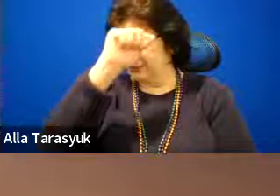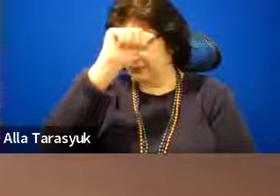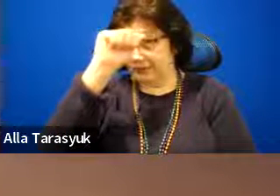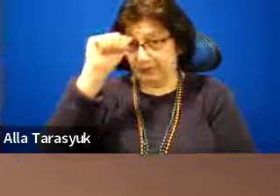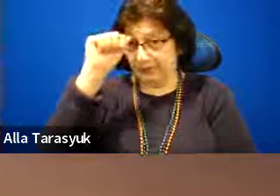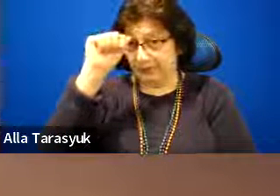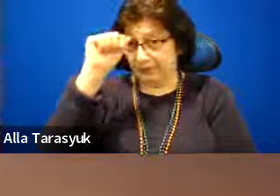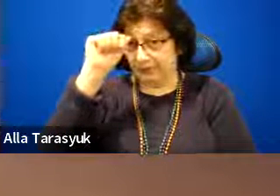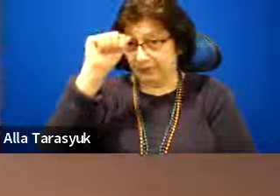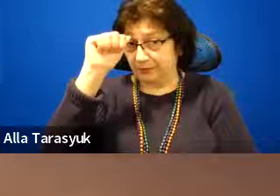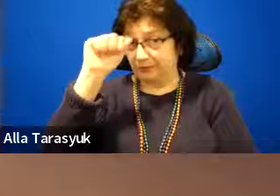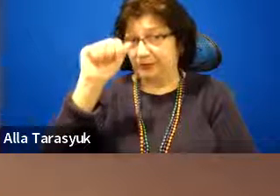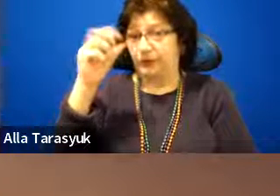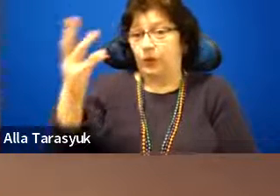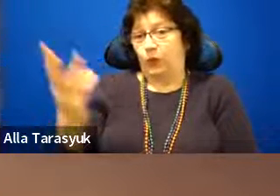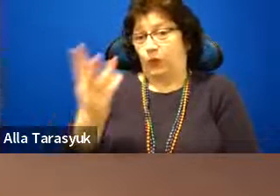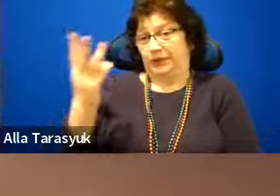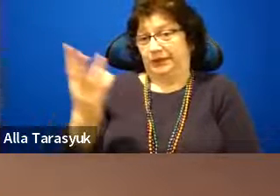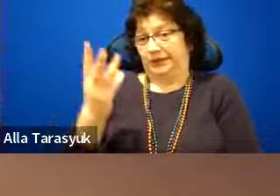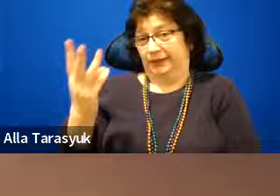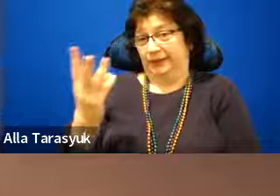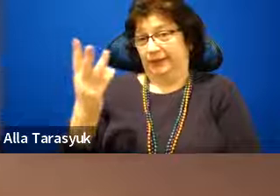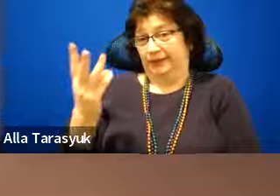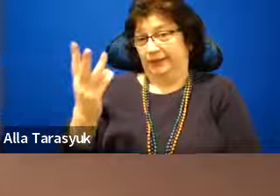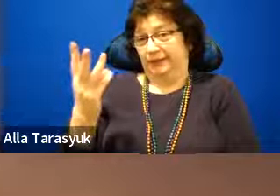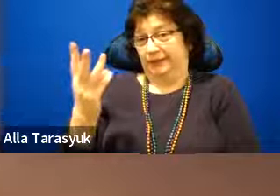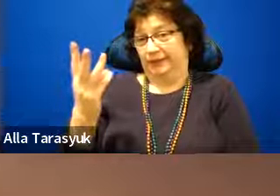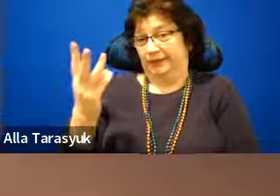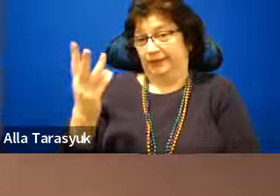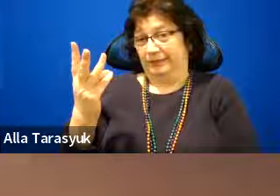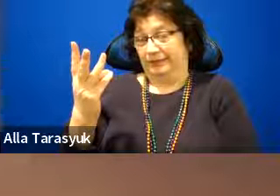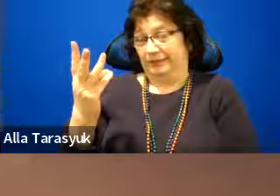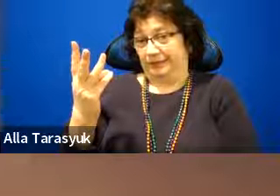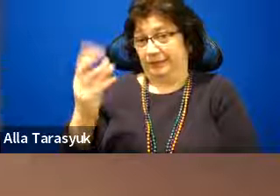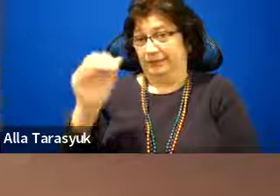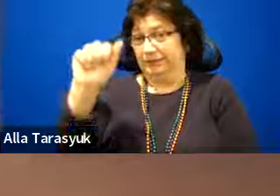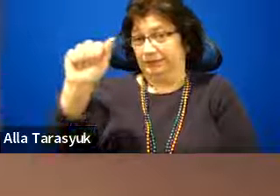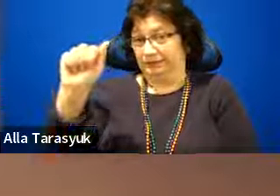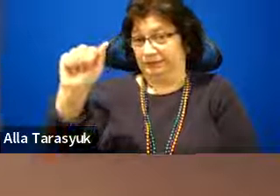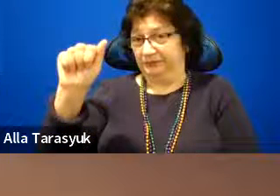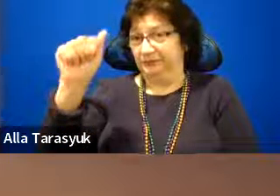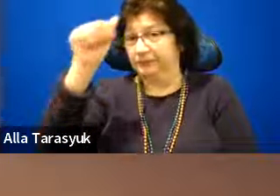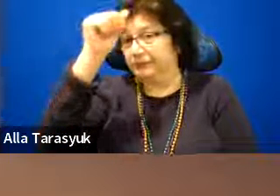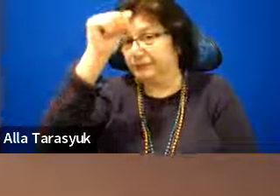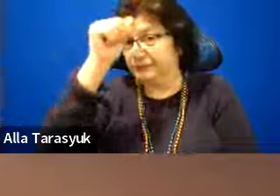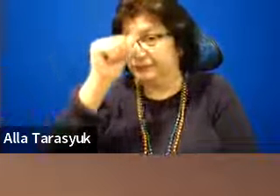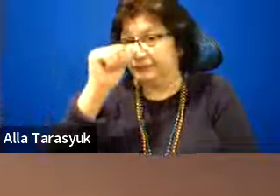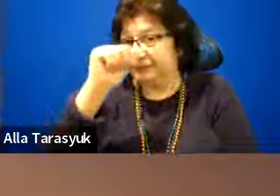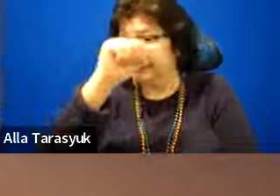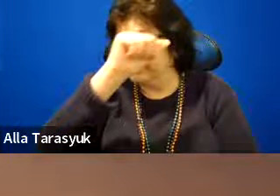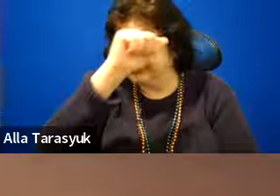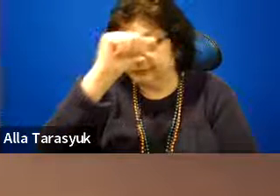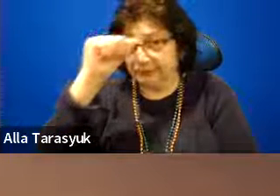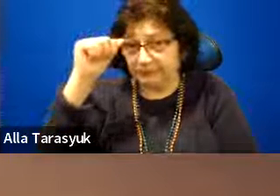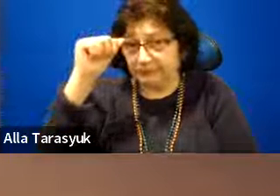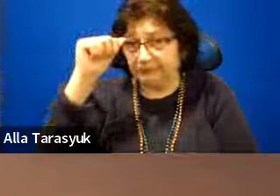You have an A and you go like a cross on your forehead, and then the sign for Wednesday. So an A,